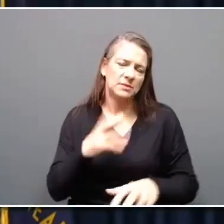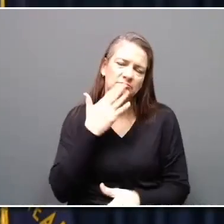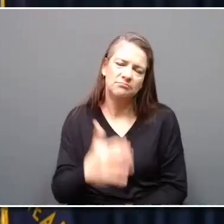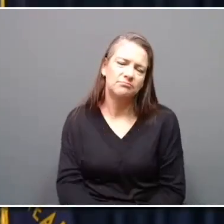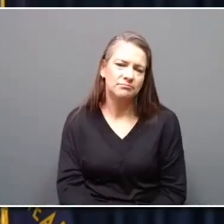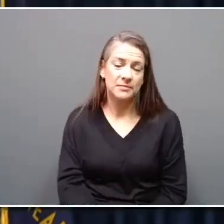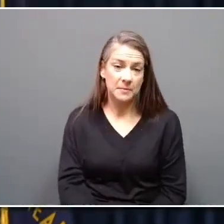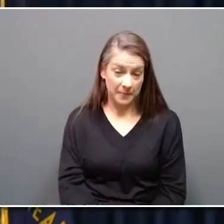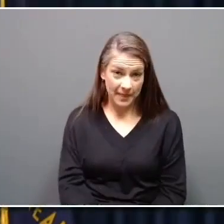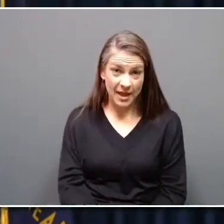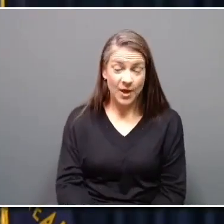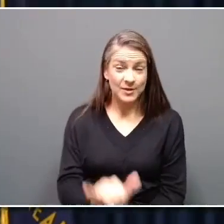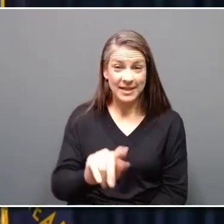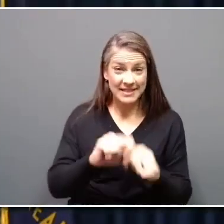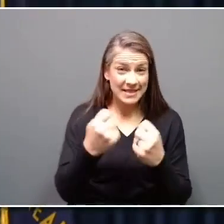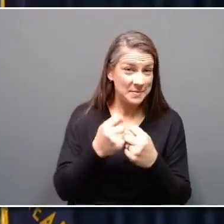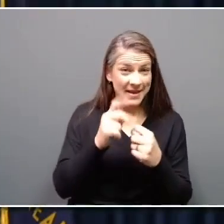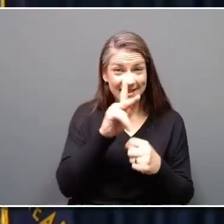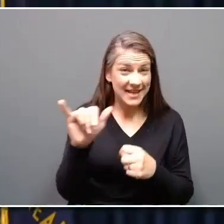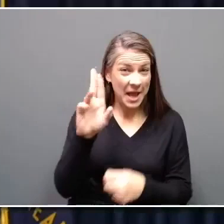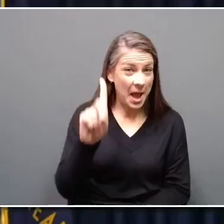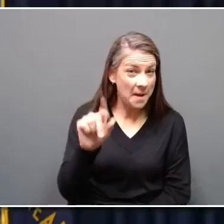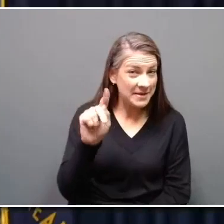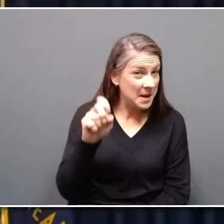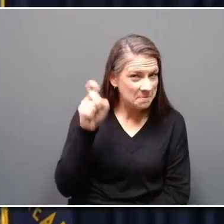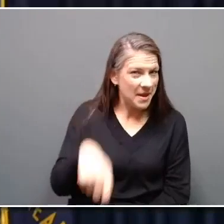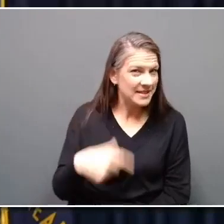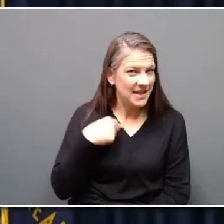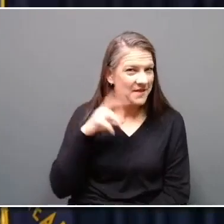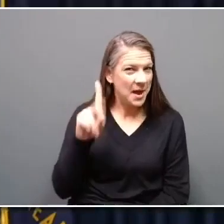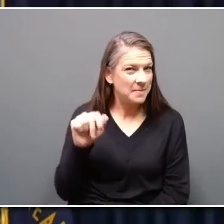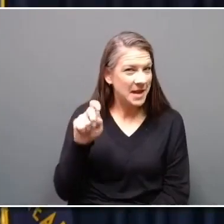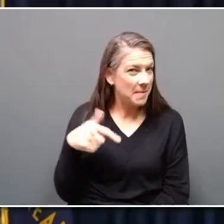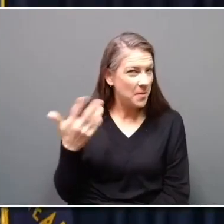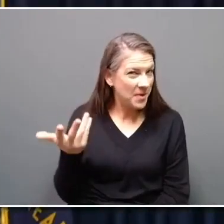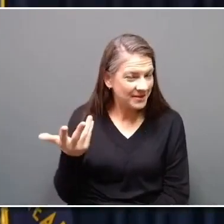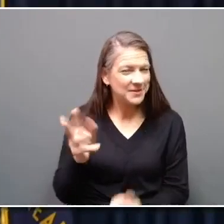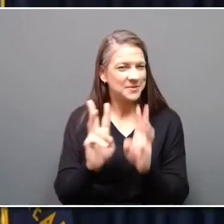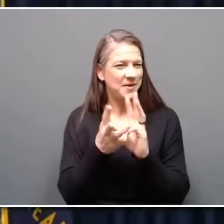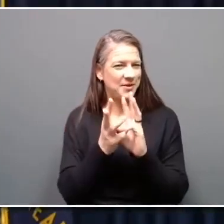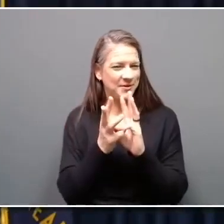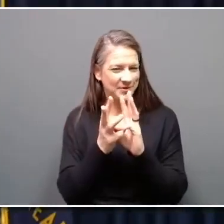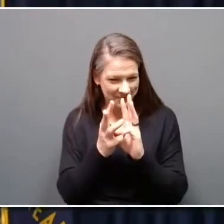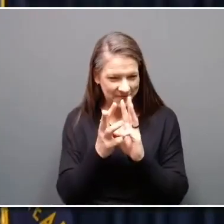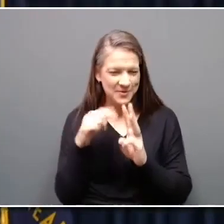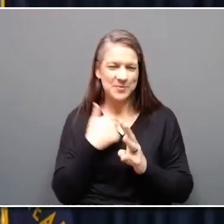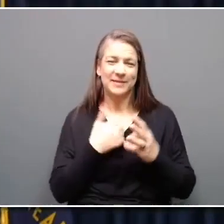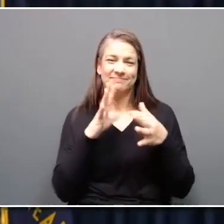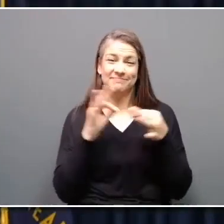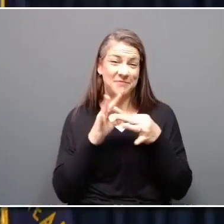be a Team Kentucky update without an update on the weather. And as we talked about, just buckle up